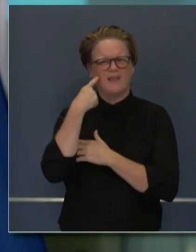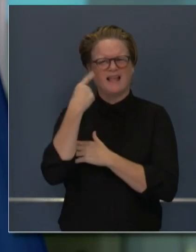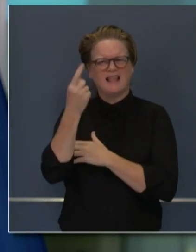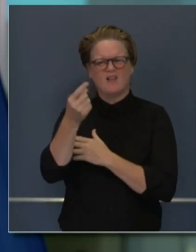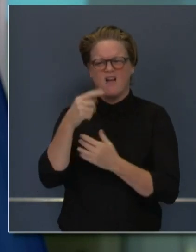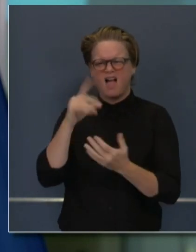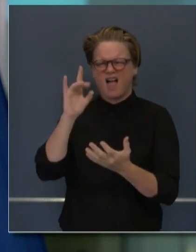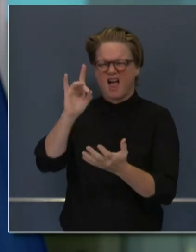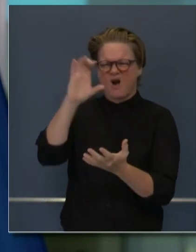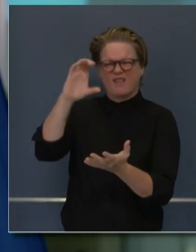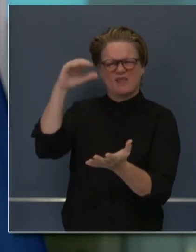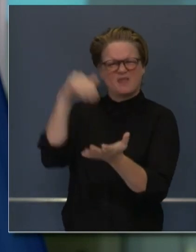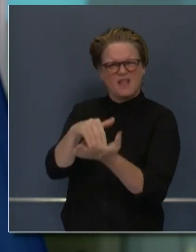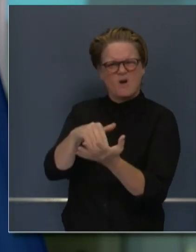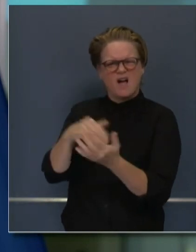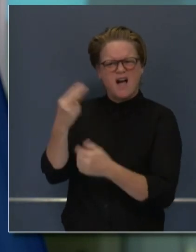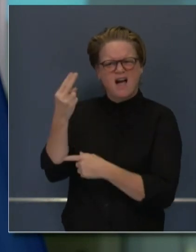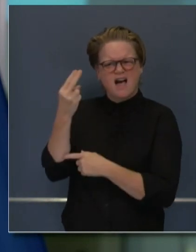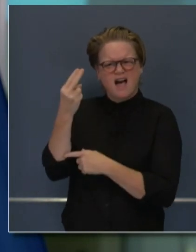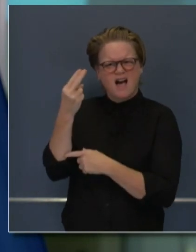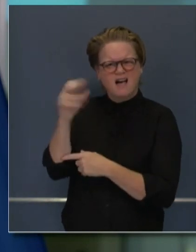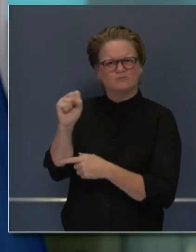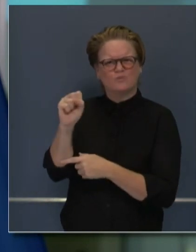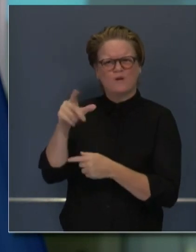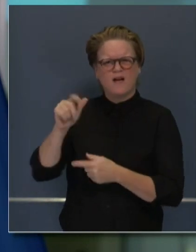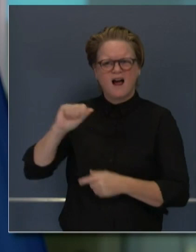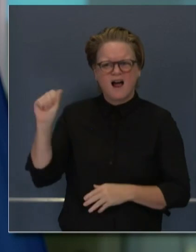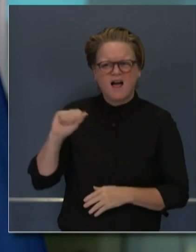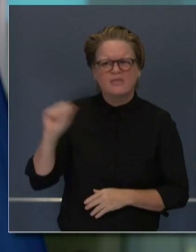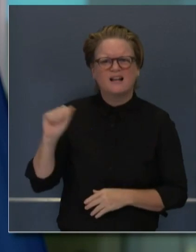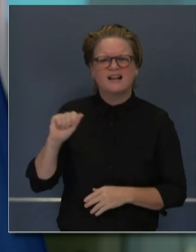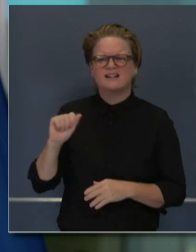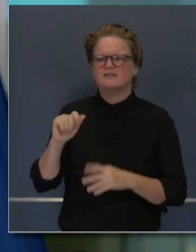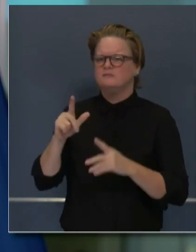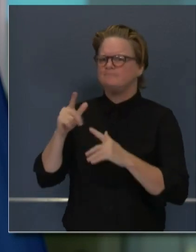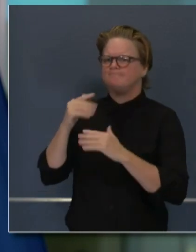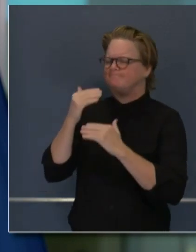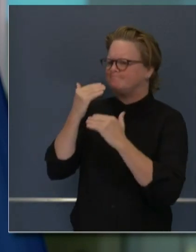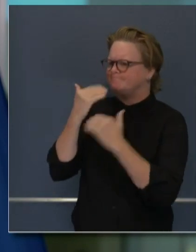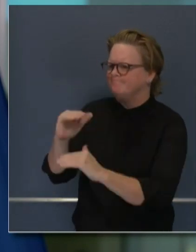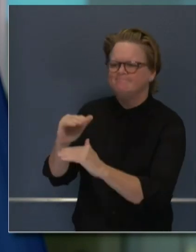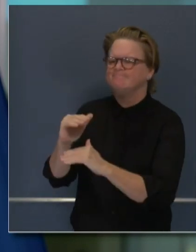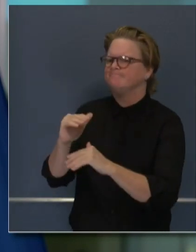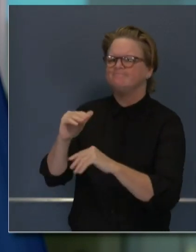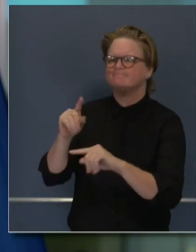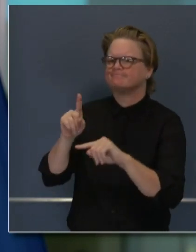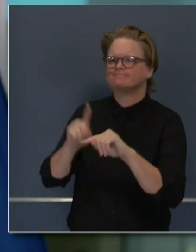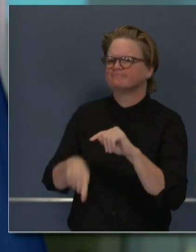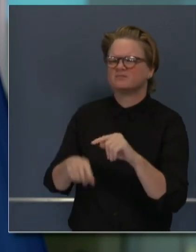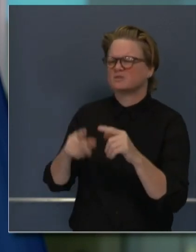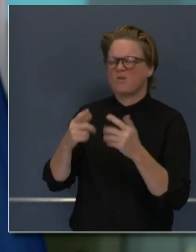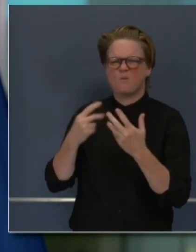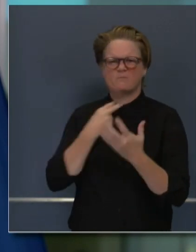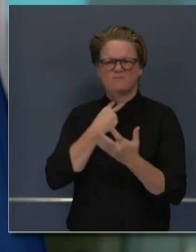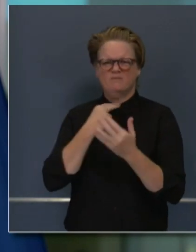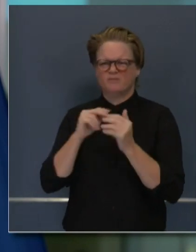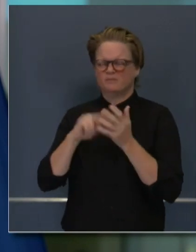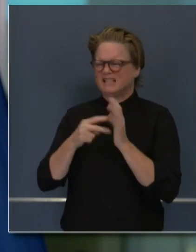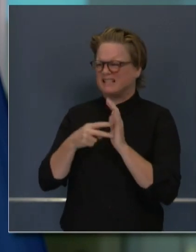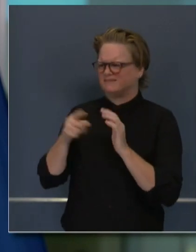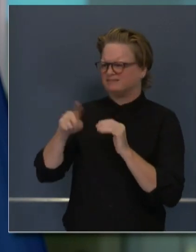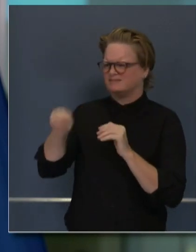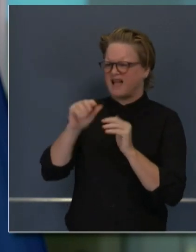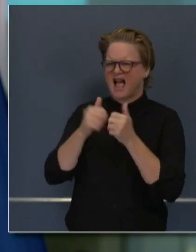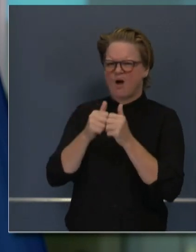high school athletes across the state that have been limited to conditioning skill work since August 3rd with no